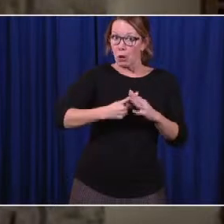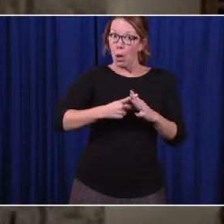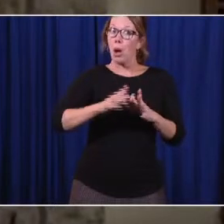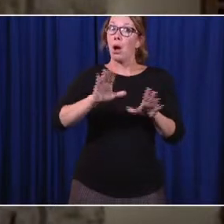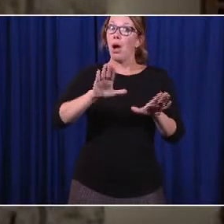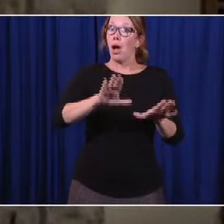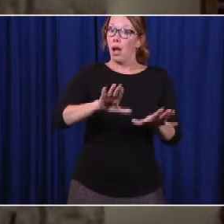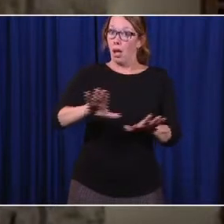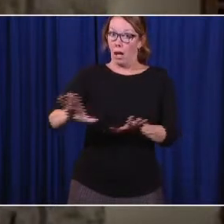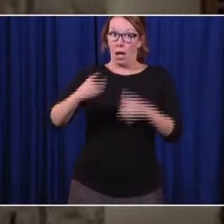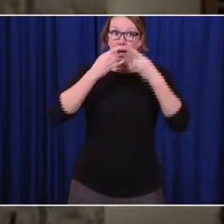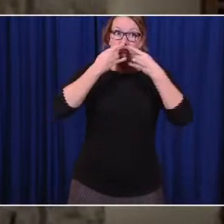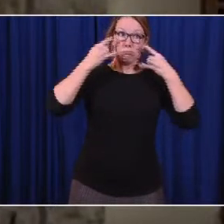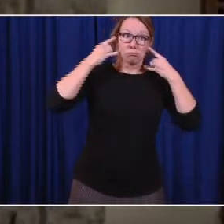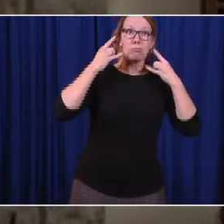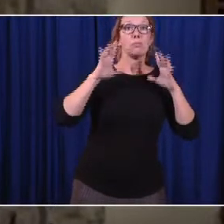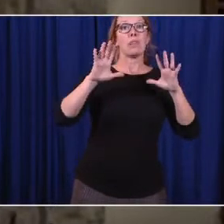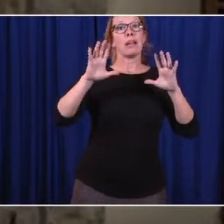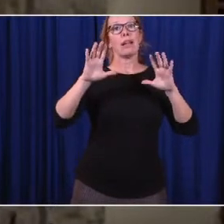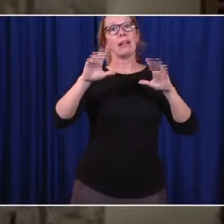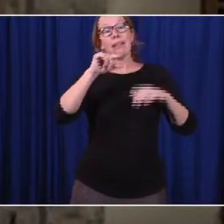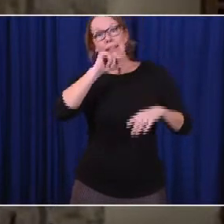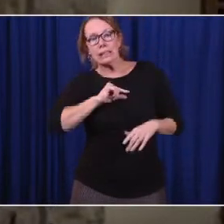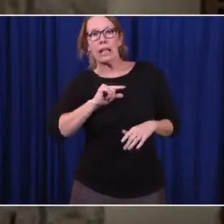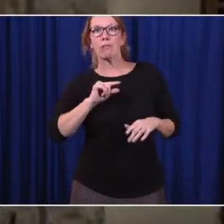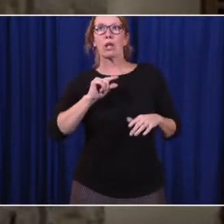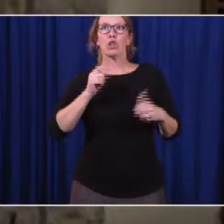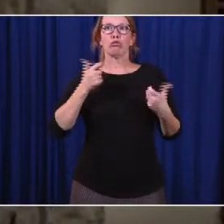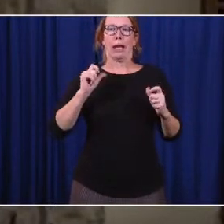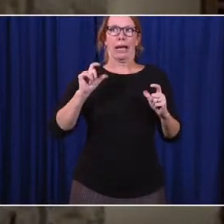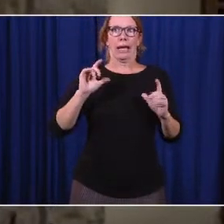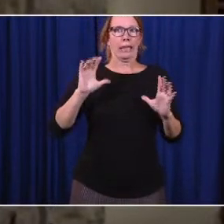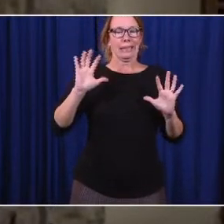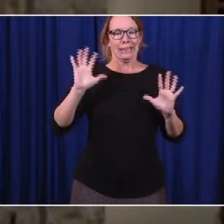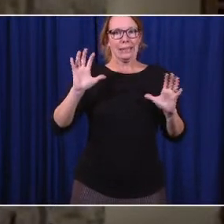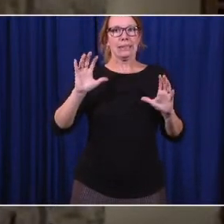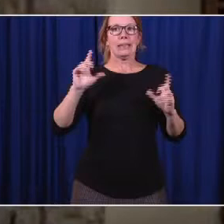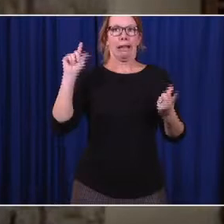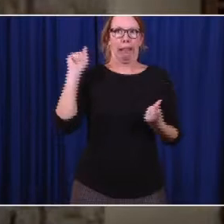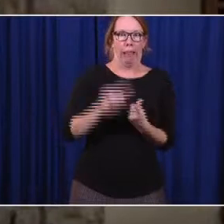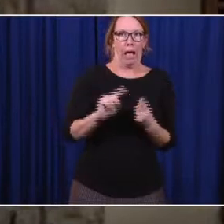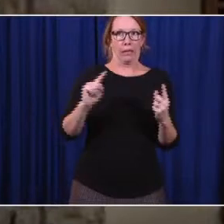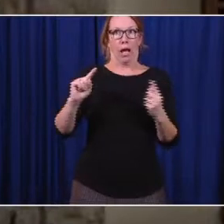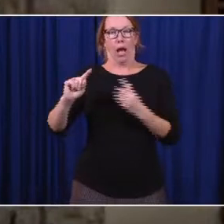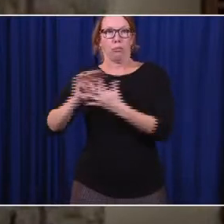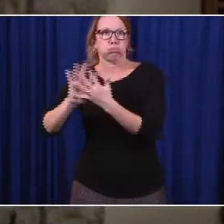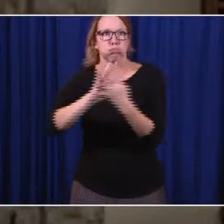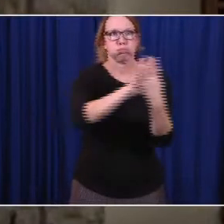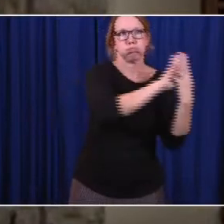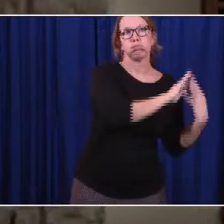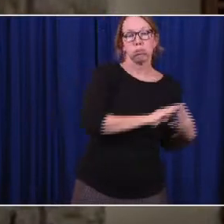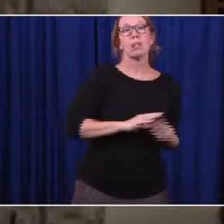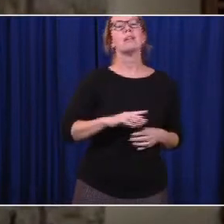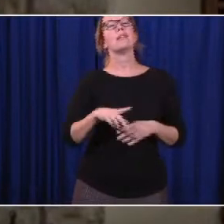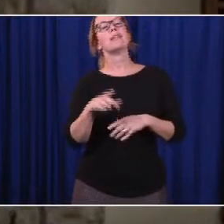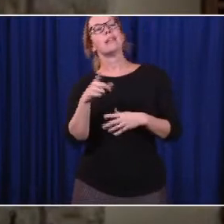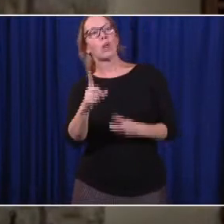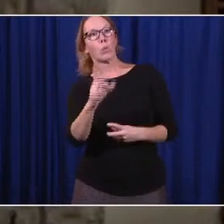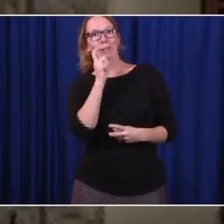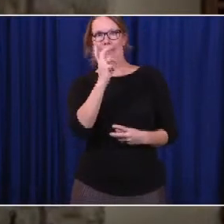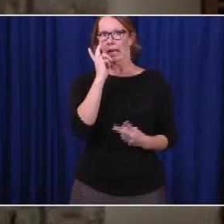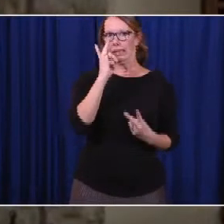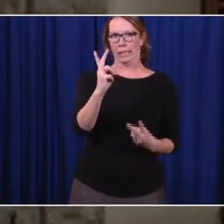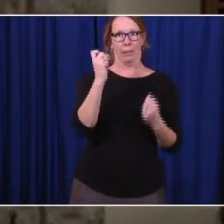some. They pull back at Thanksgiving. They pull back on the day after Thanksgiving. And we did not see as much